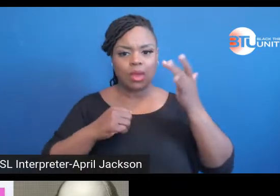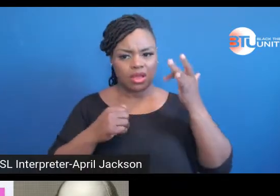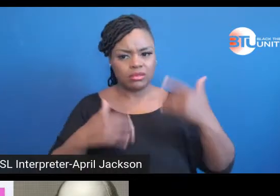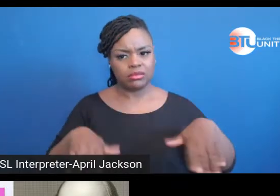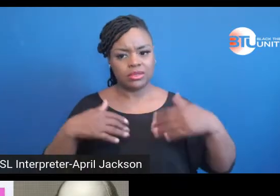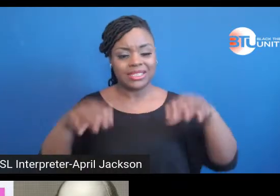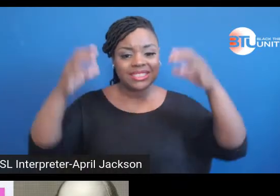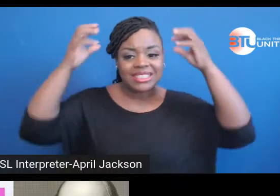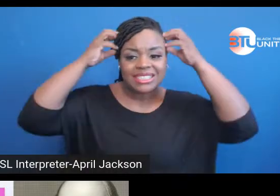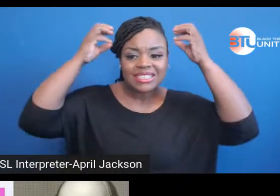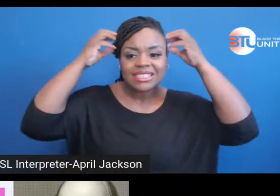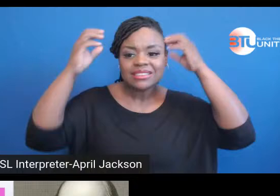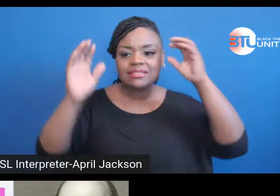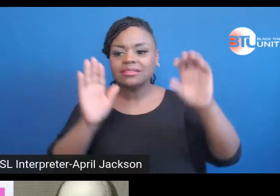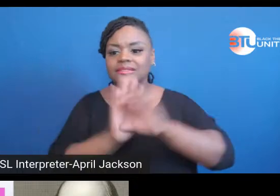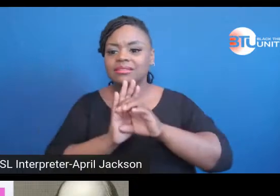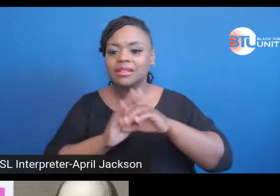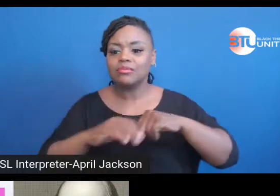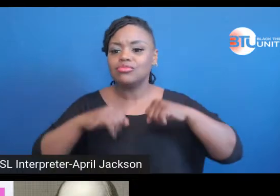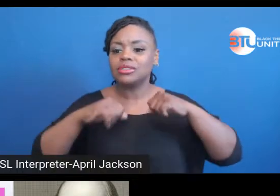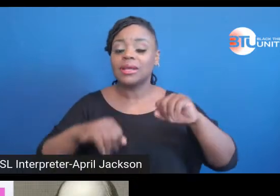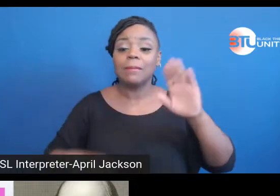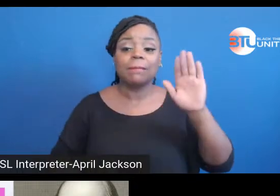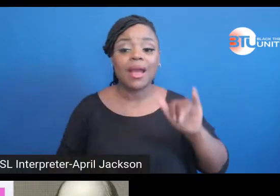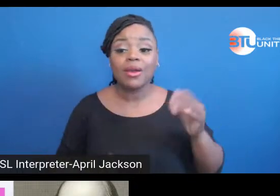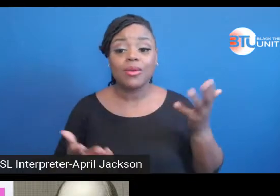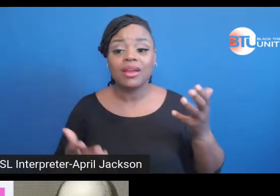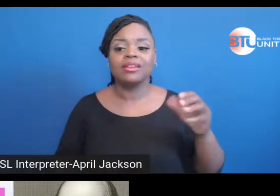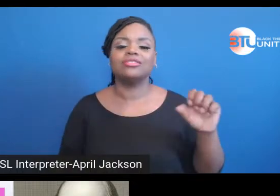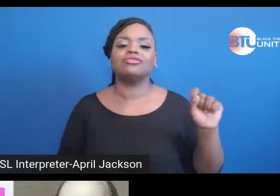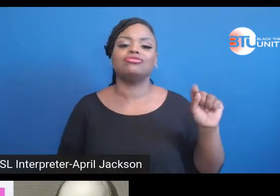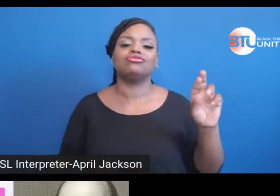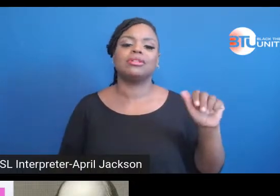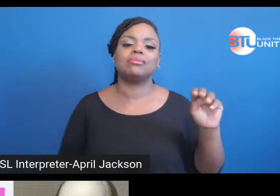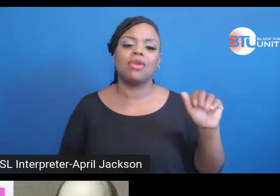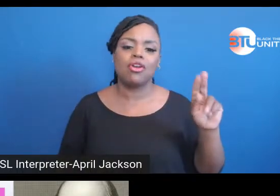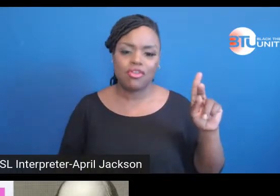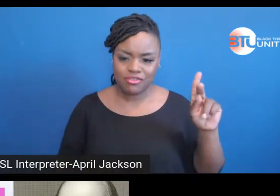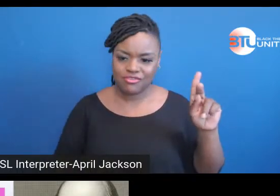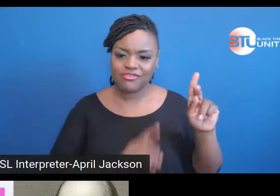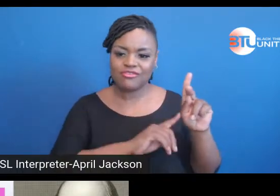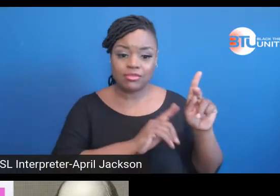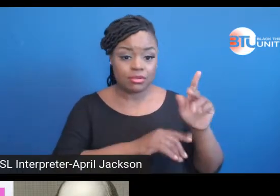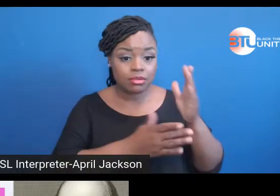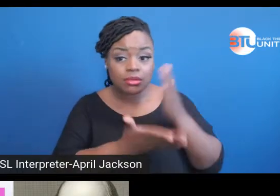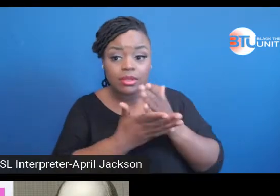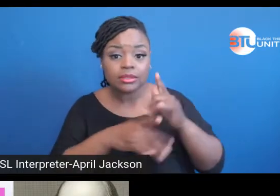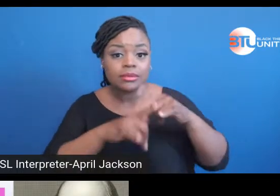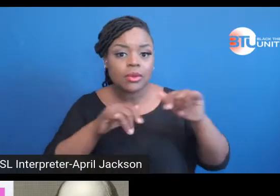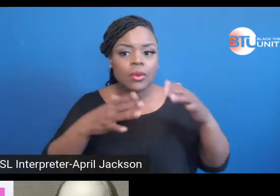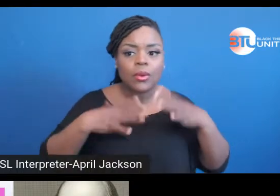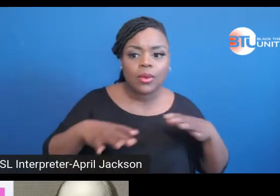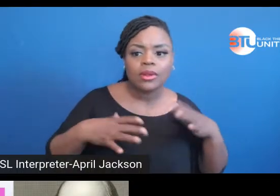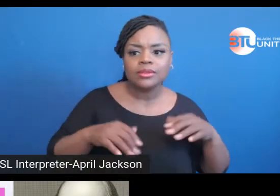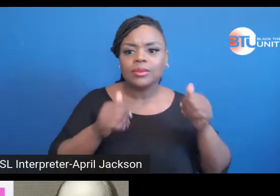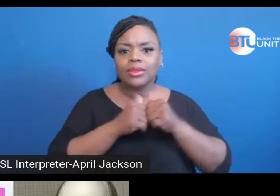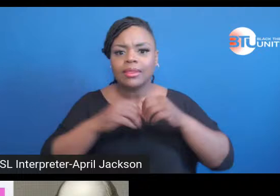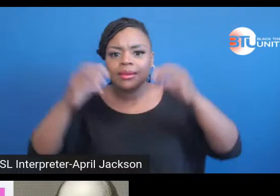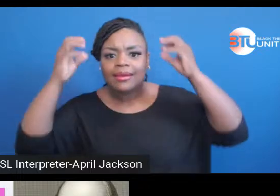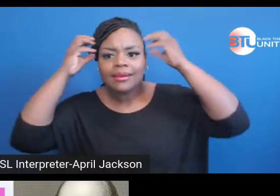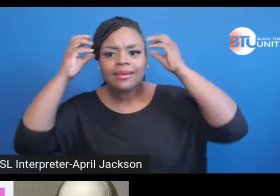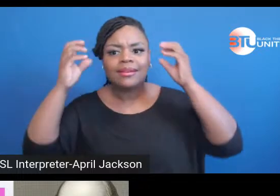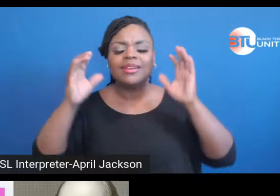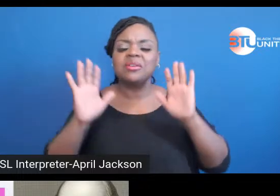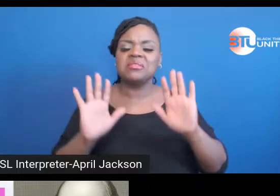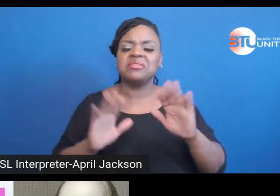by trademark, because they sell things based with Mickey Mouse on it and all of their logos and everything. So I think it's going to be very hard